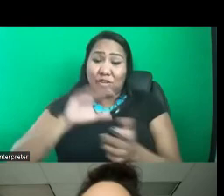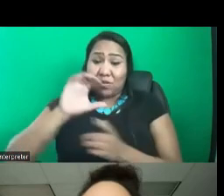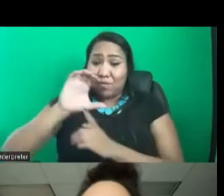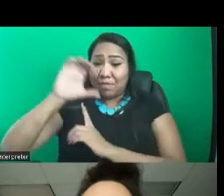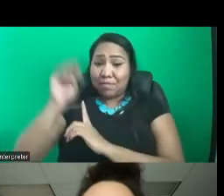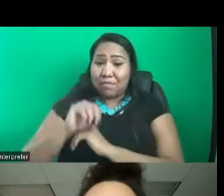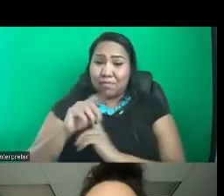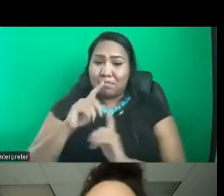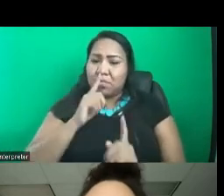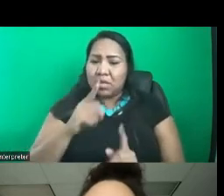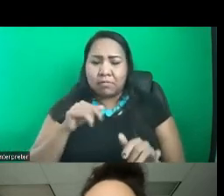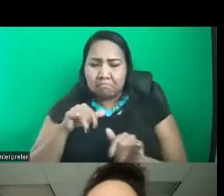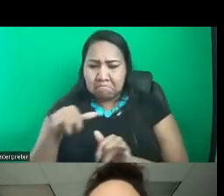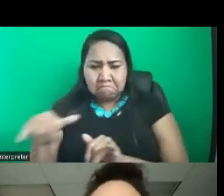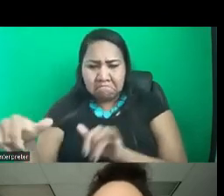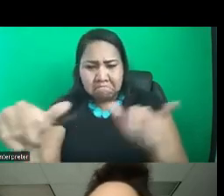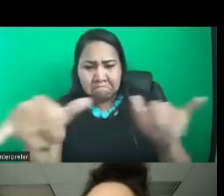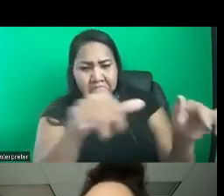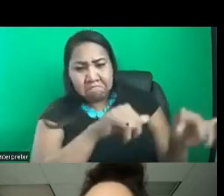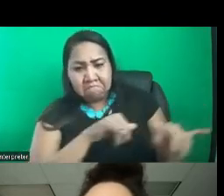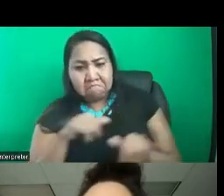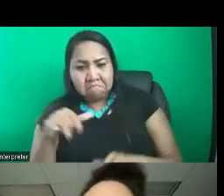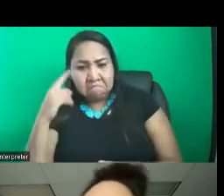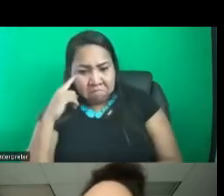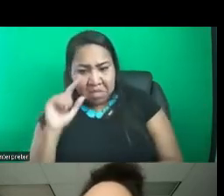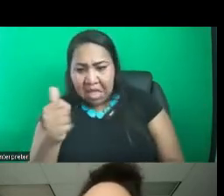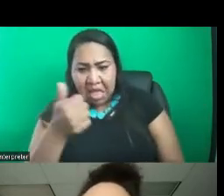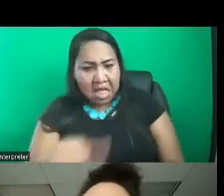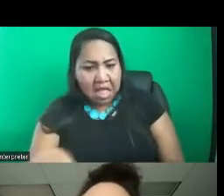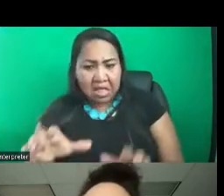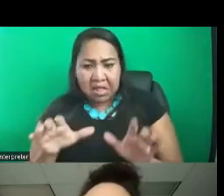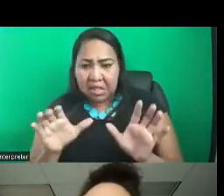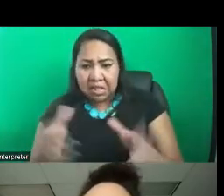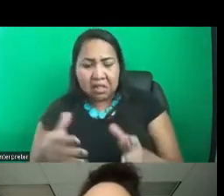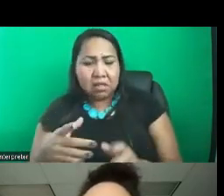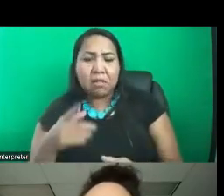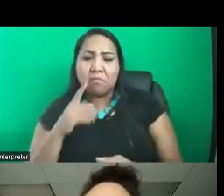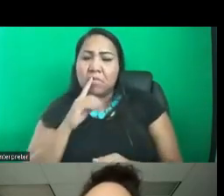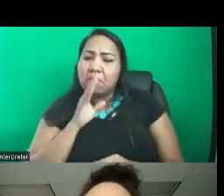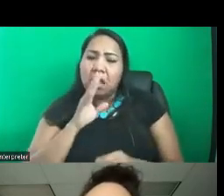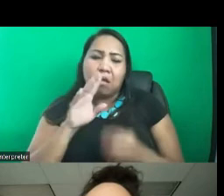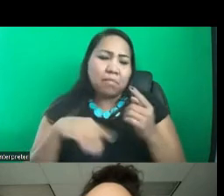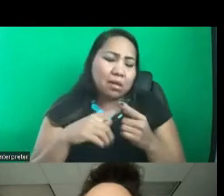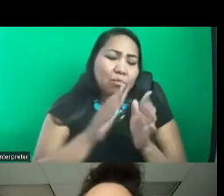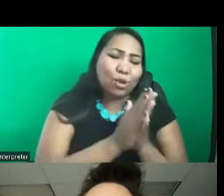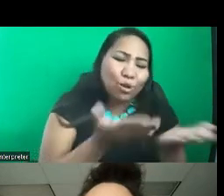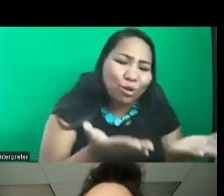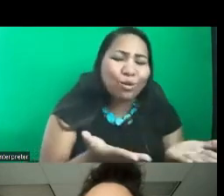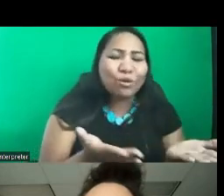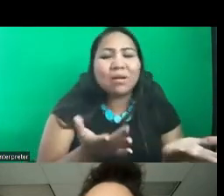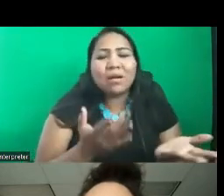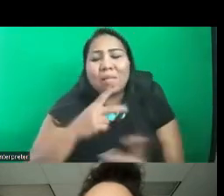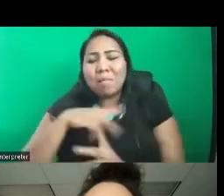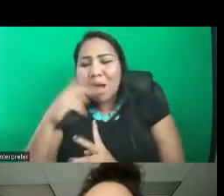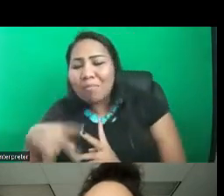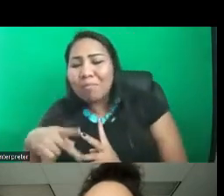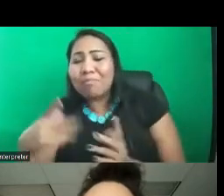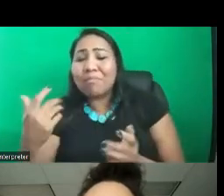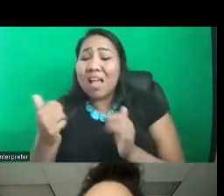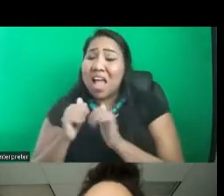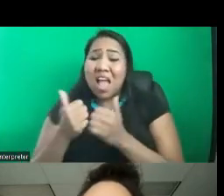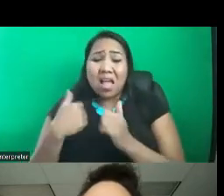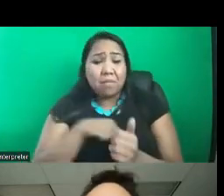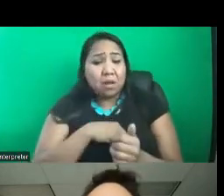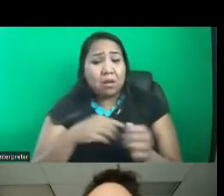any other classroom as far as what books and programs we use. I think what makes it a little more indigenized is that in our